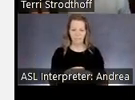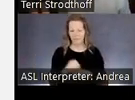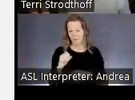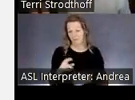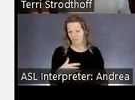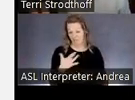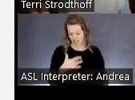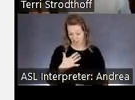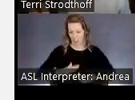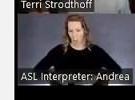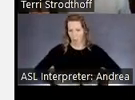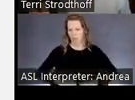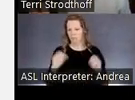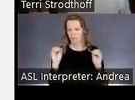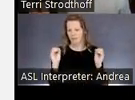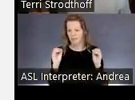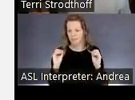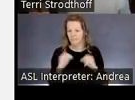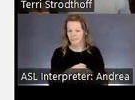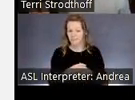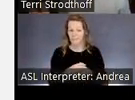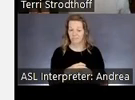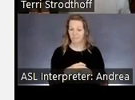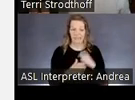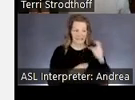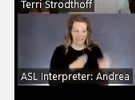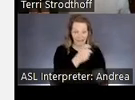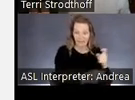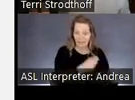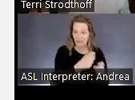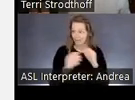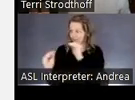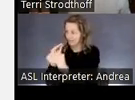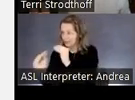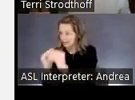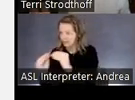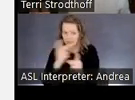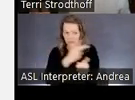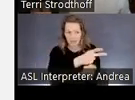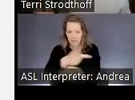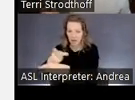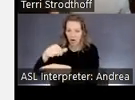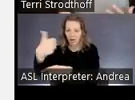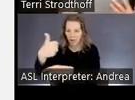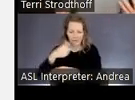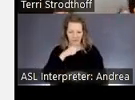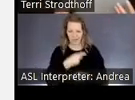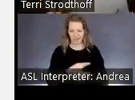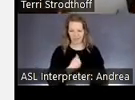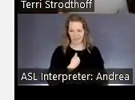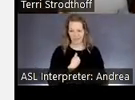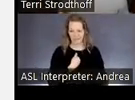on inside of me. If I become a giver and a fixer and take care of other people, I can keep myself safe. And some